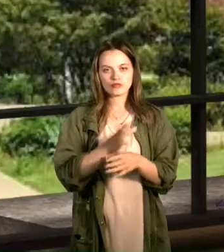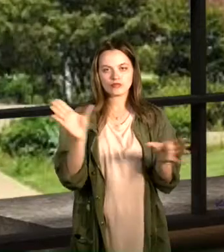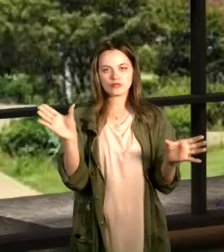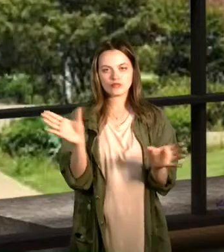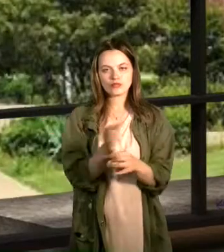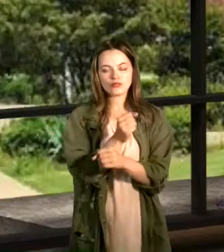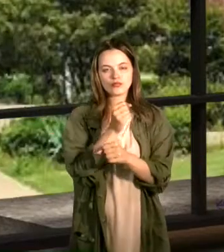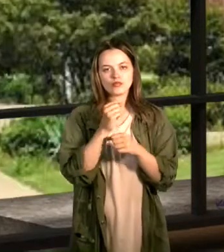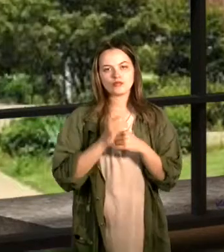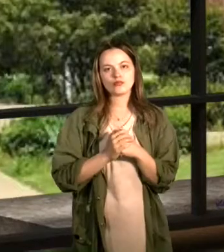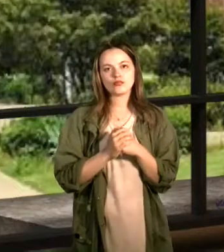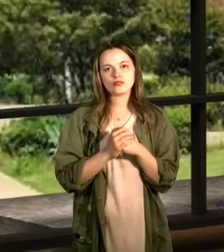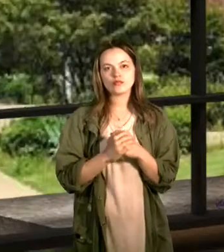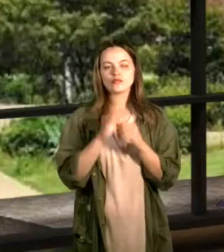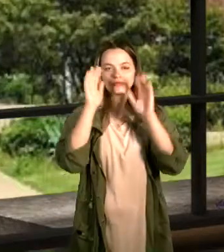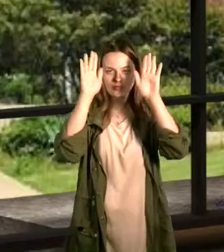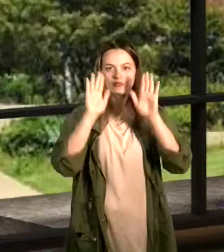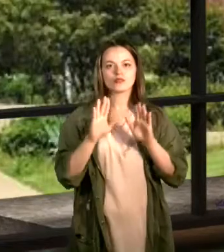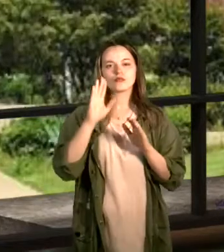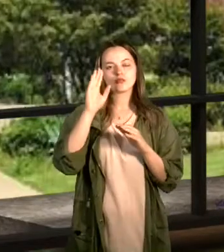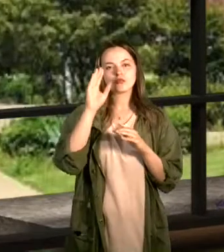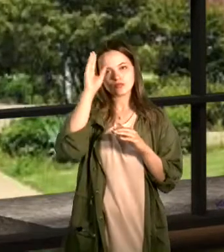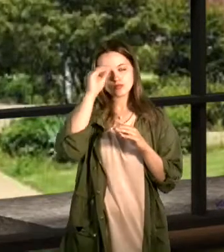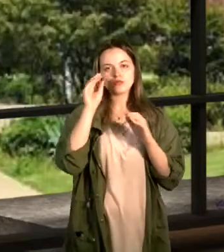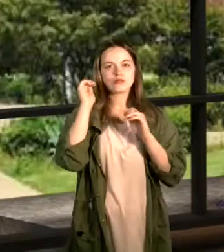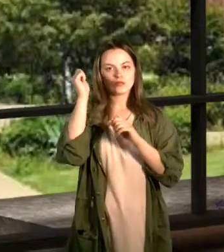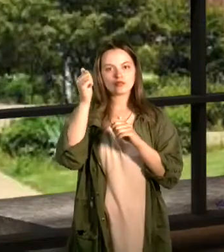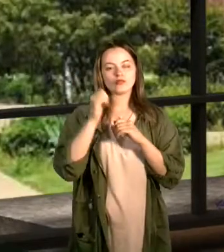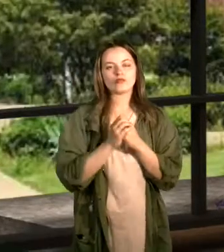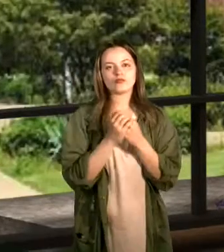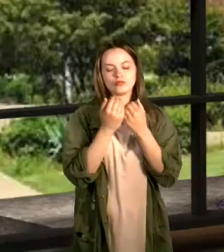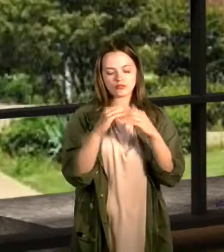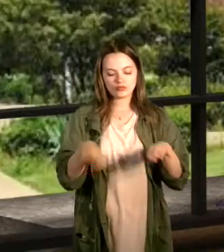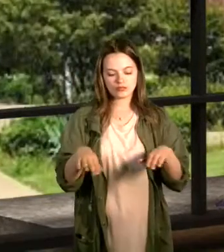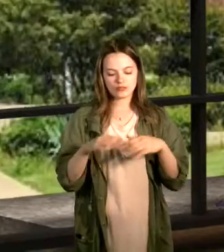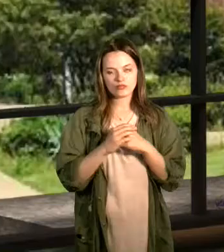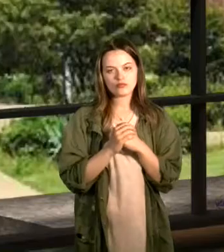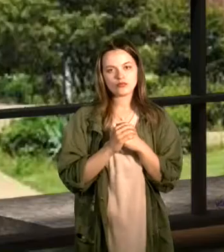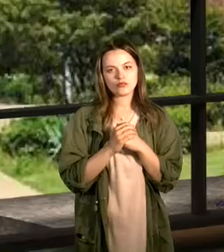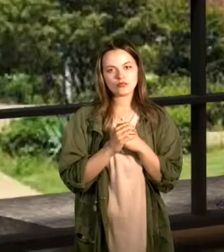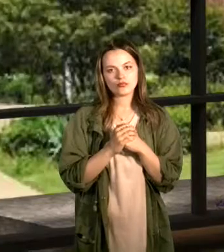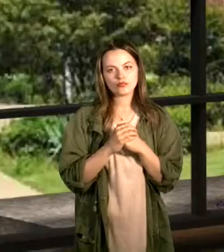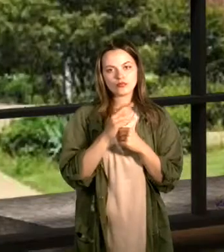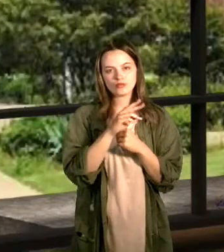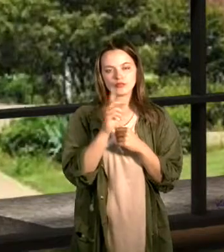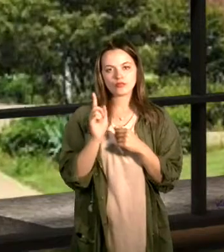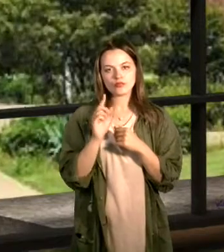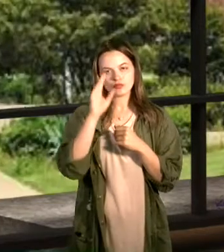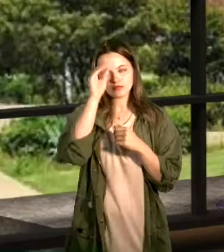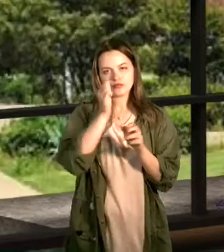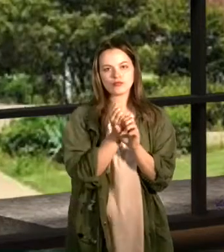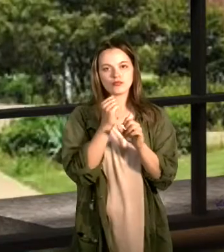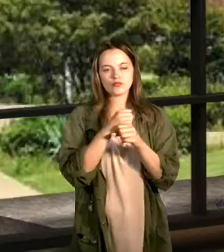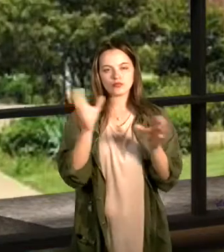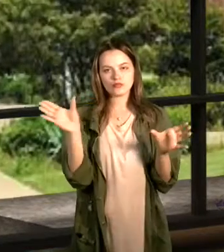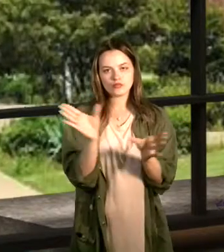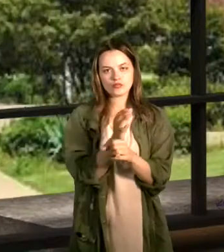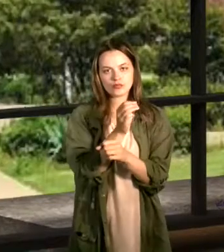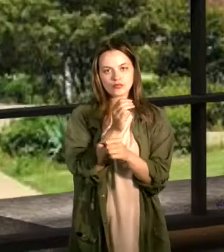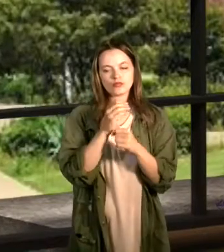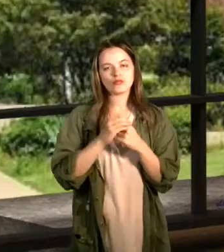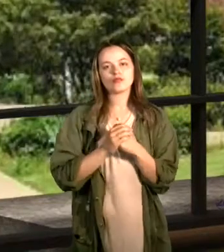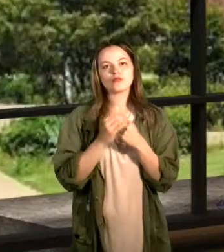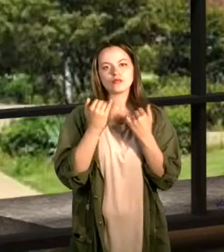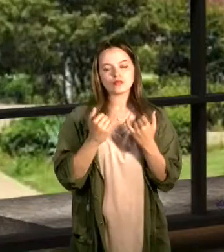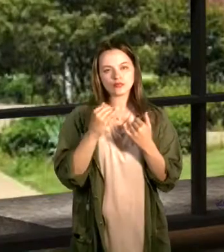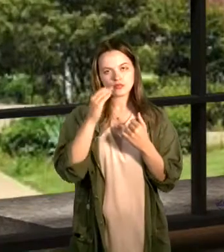O'Hare 18-8. On Saturday, baseball fell to Daniel Boone 2-1, but boys lacrosse took down Hershey 10-3.